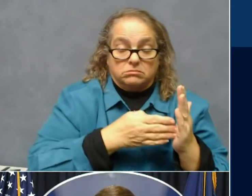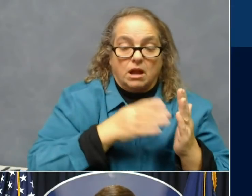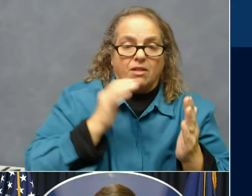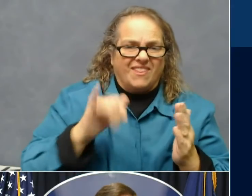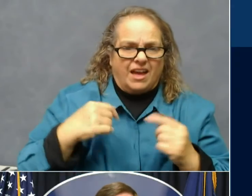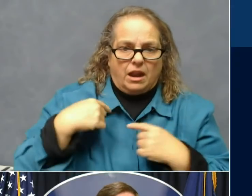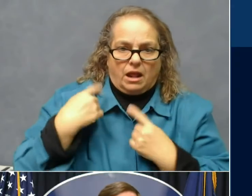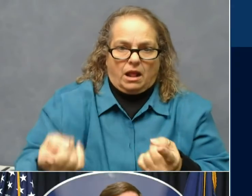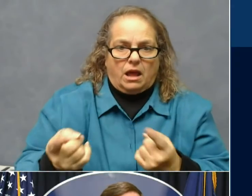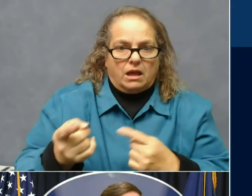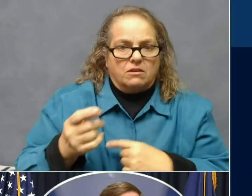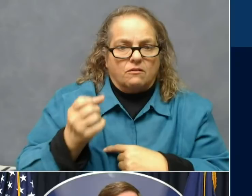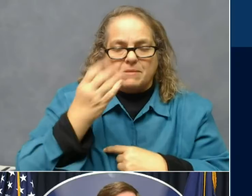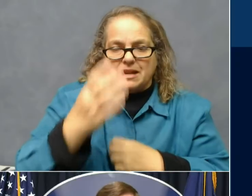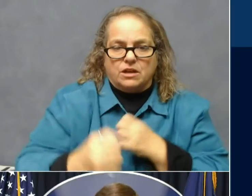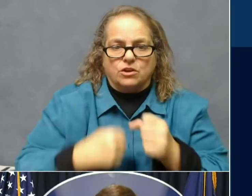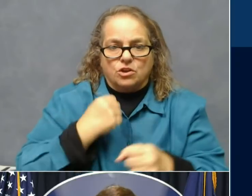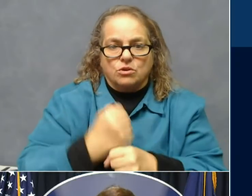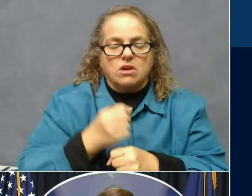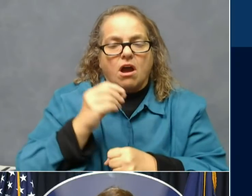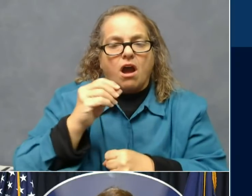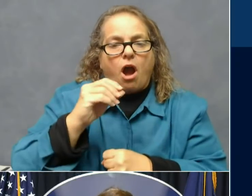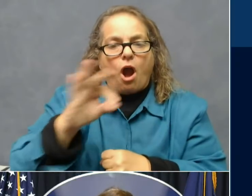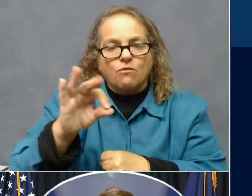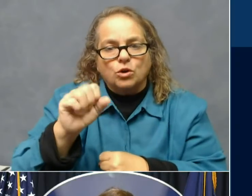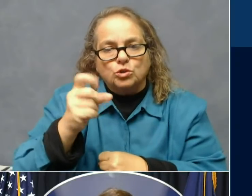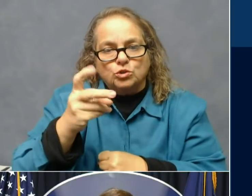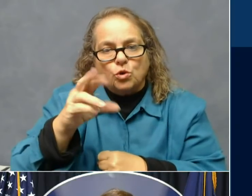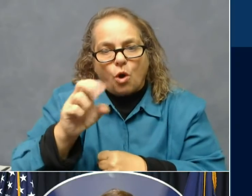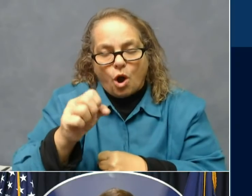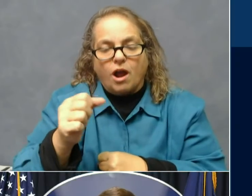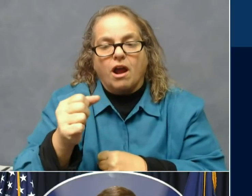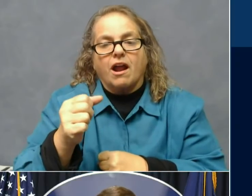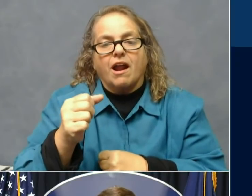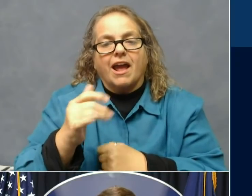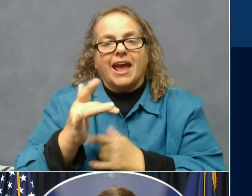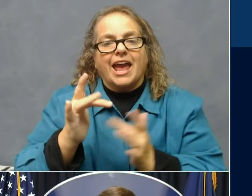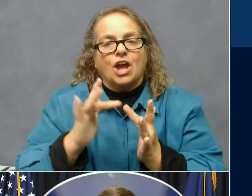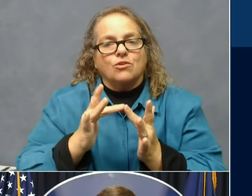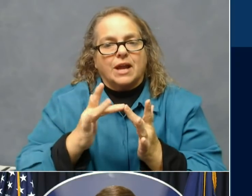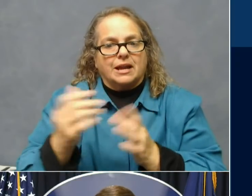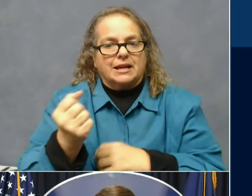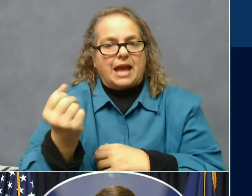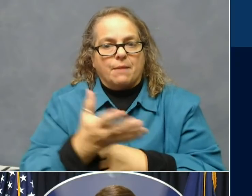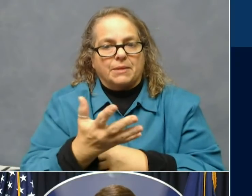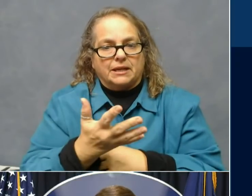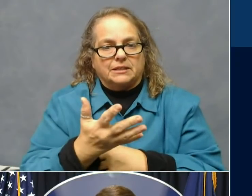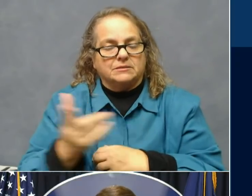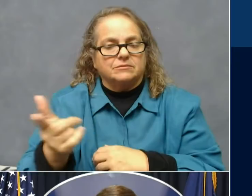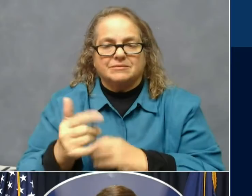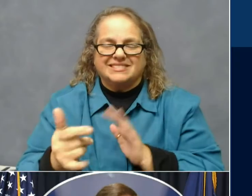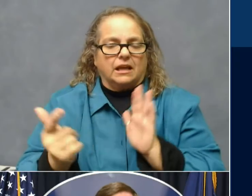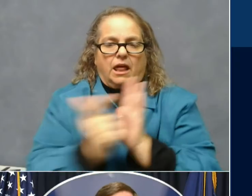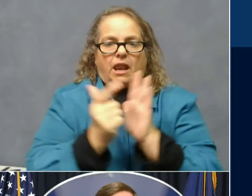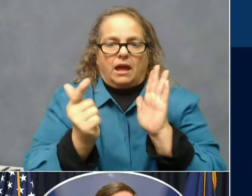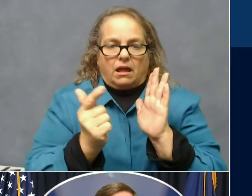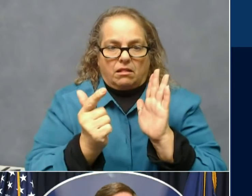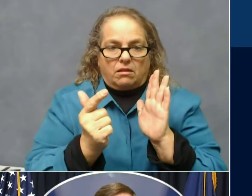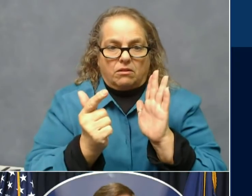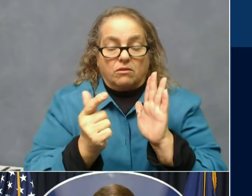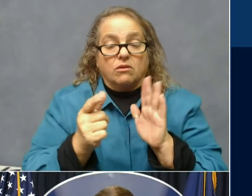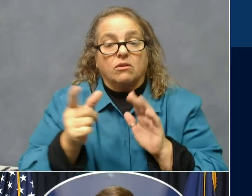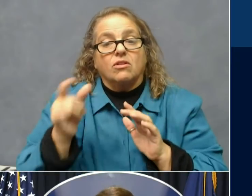against illegal offshore internet gambling. This will never be enough to make up for the damage to Kentucky's families